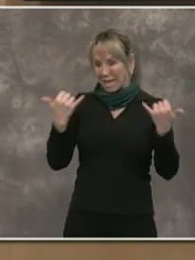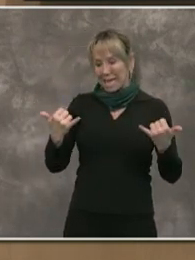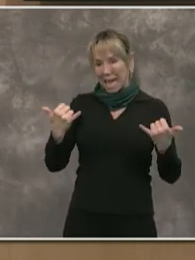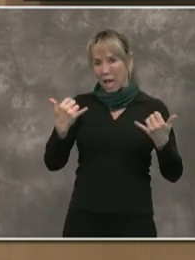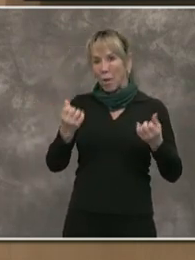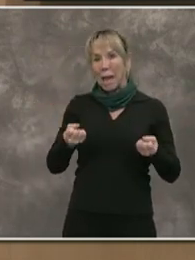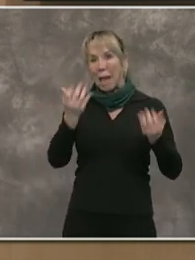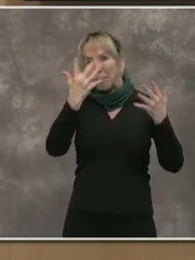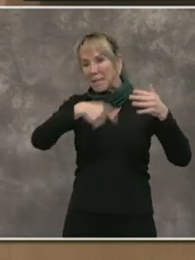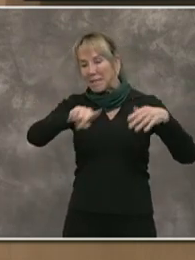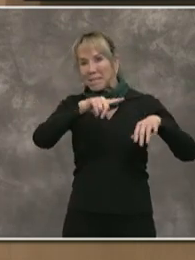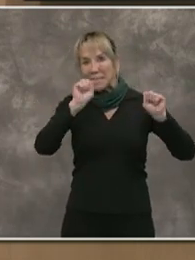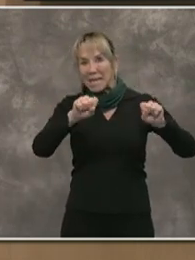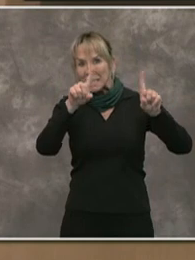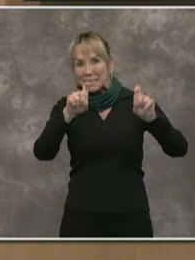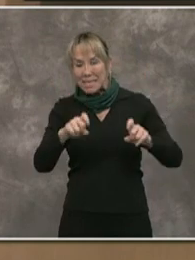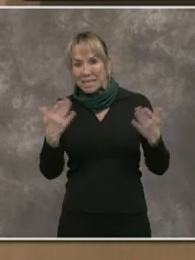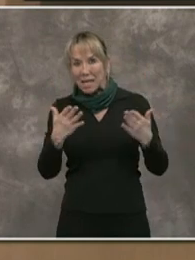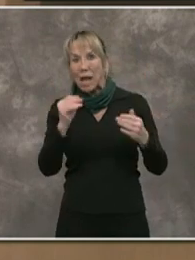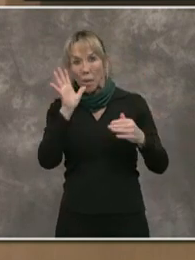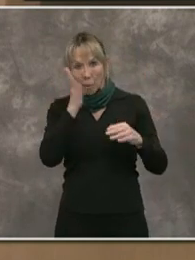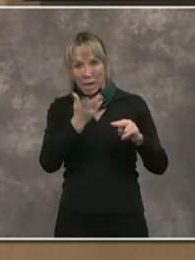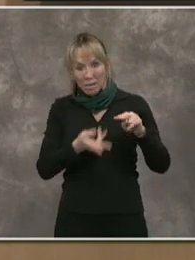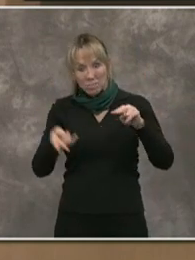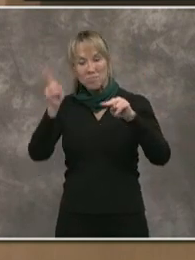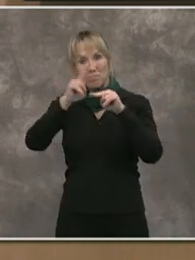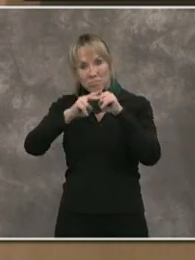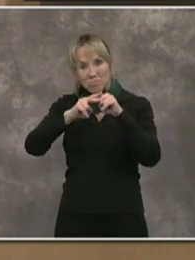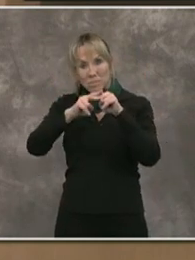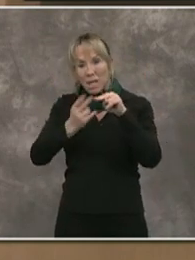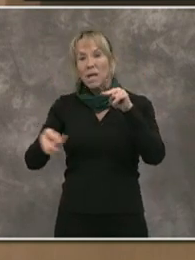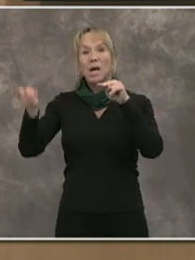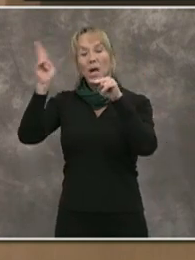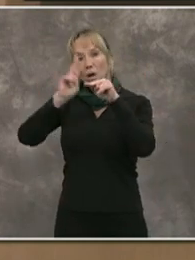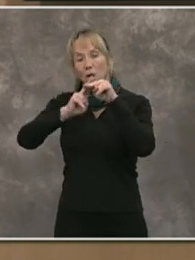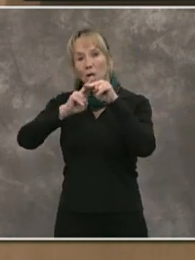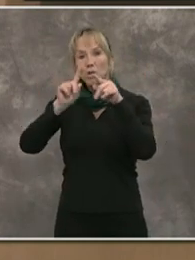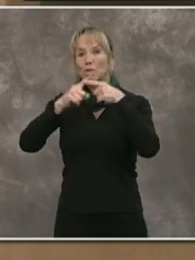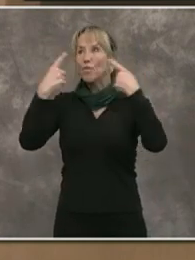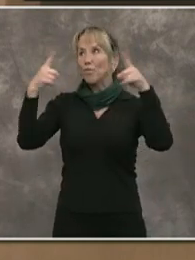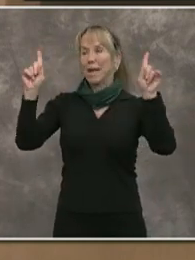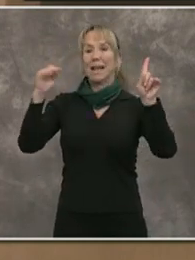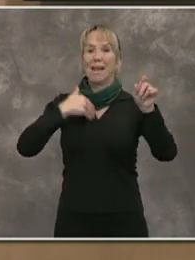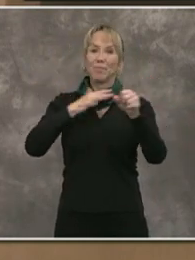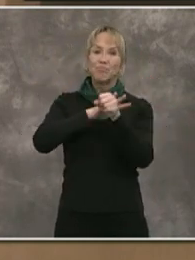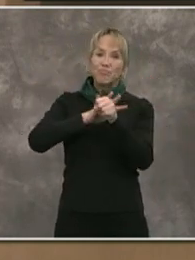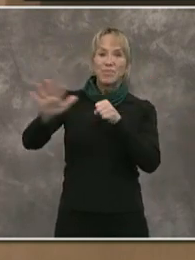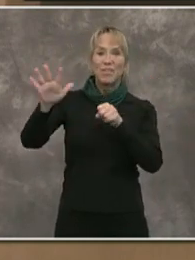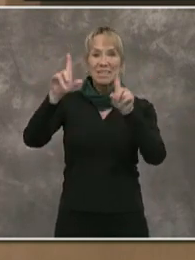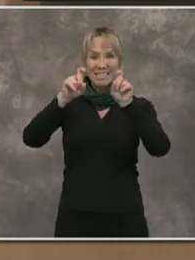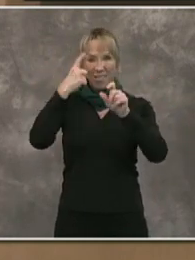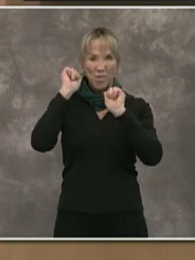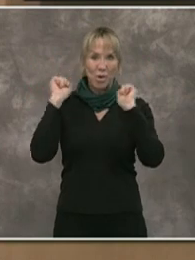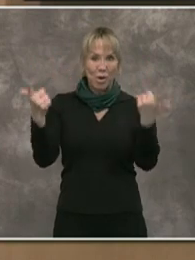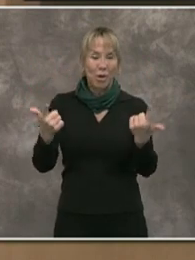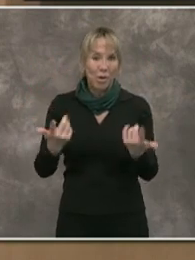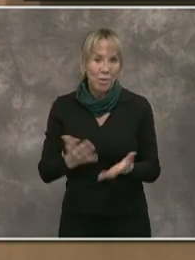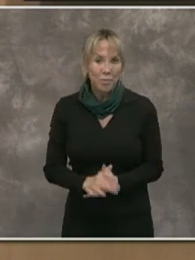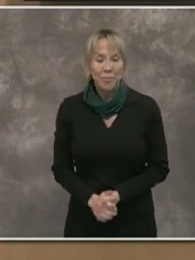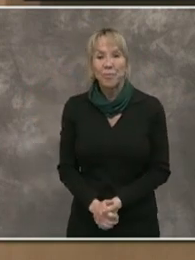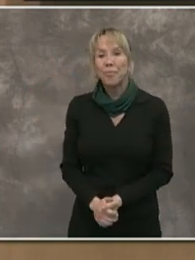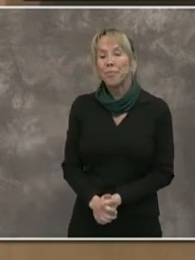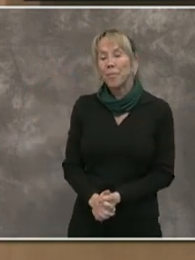Diego County today, and how much higher it would need to go to reach that holy grail of universal testing. I think the